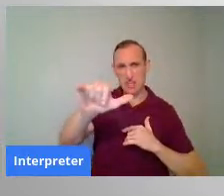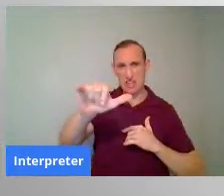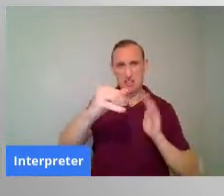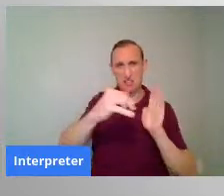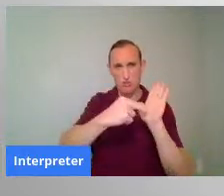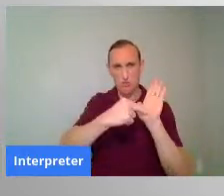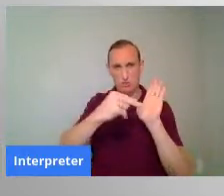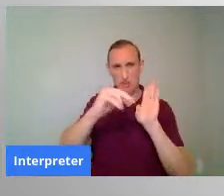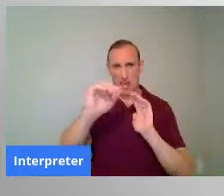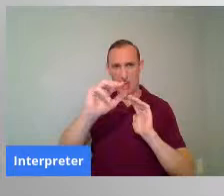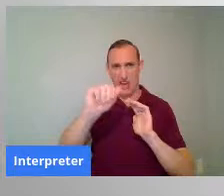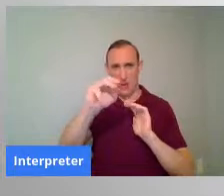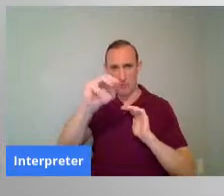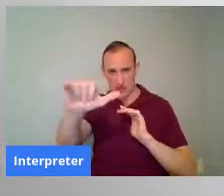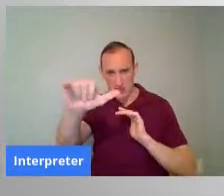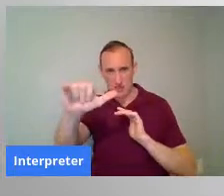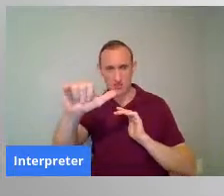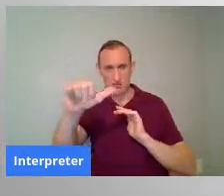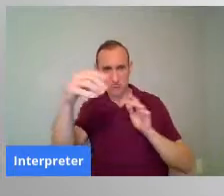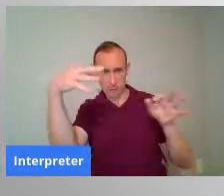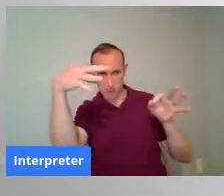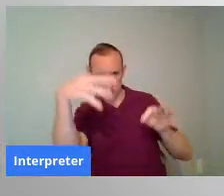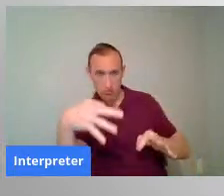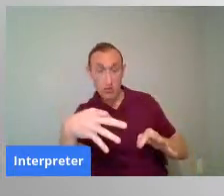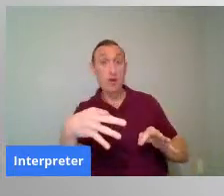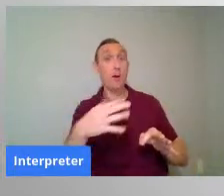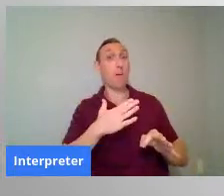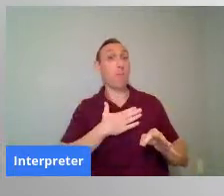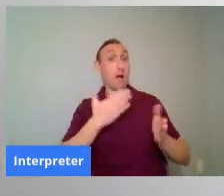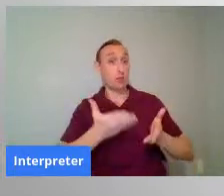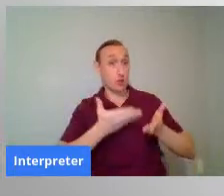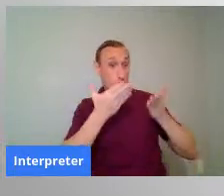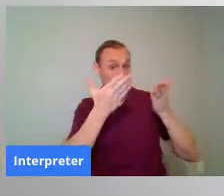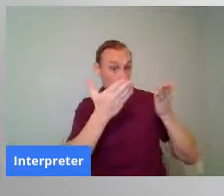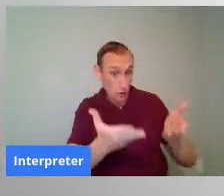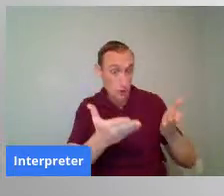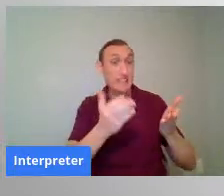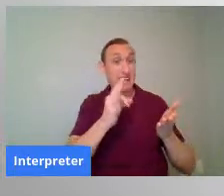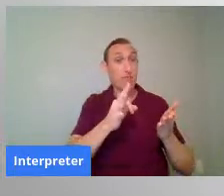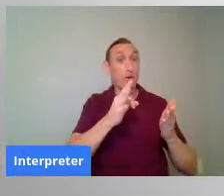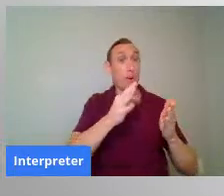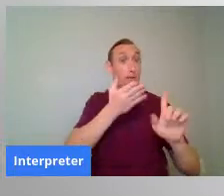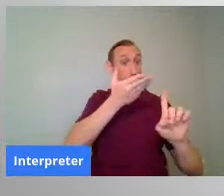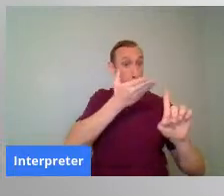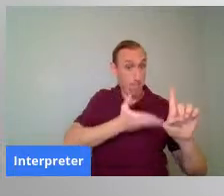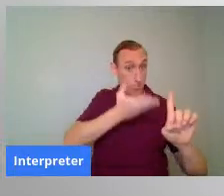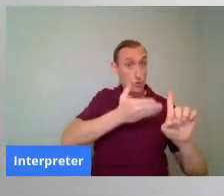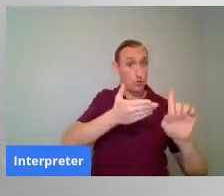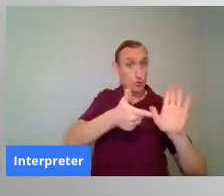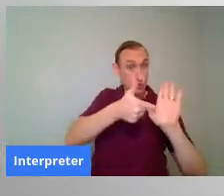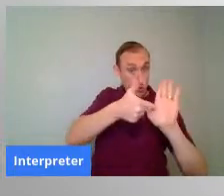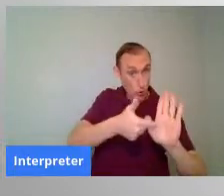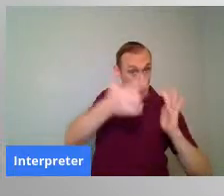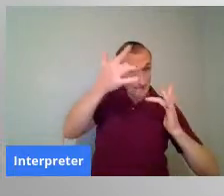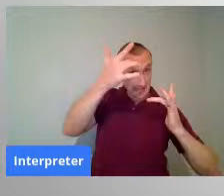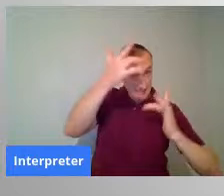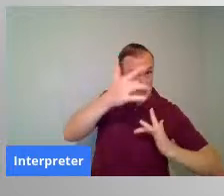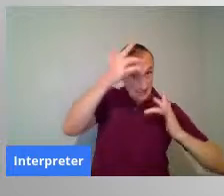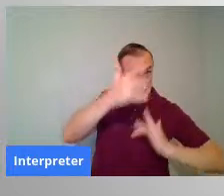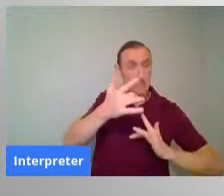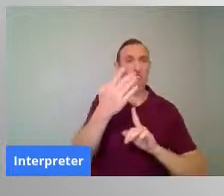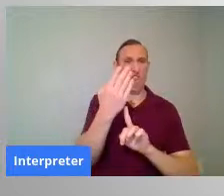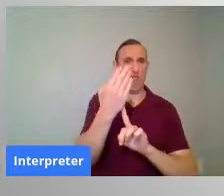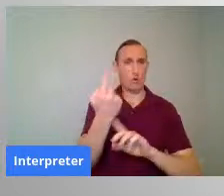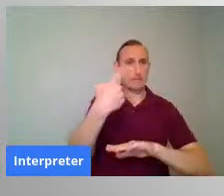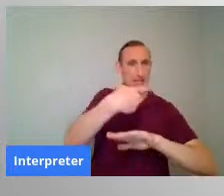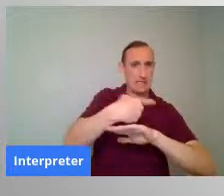Well, my suggestion would be that we revert to the 14-day quarantine per CDC recommendation as the safest